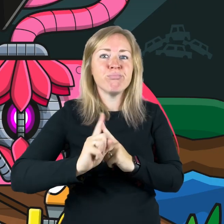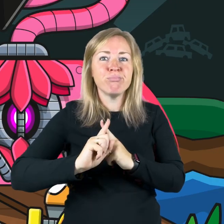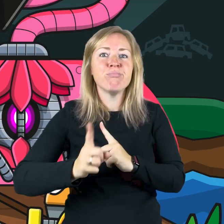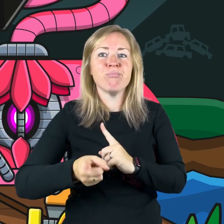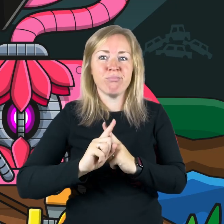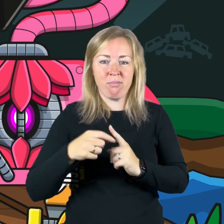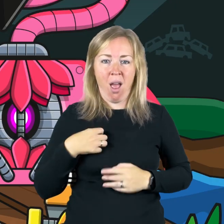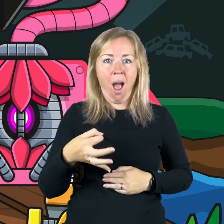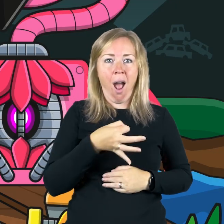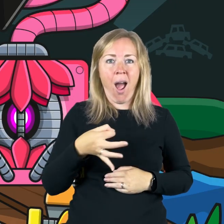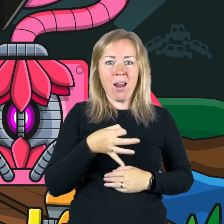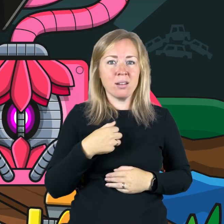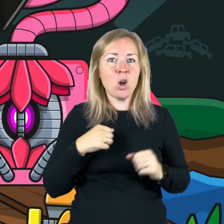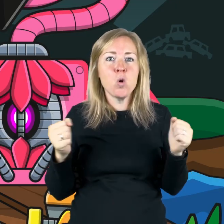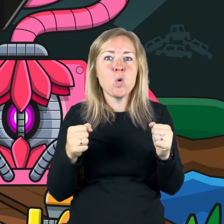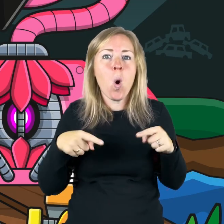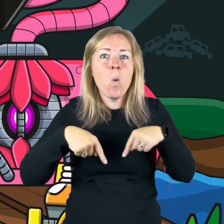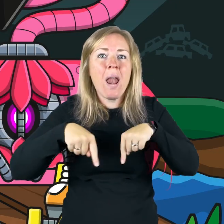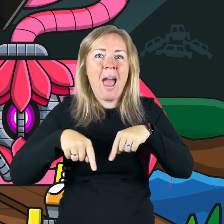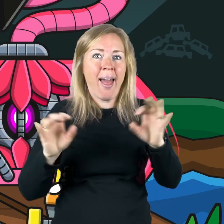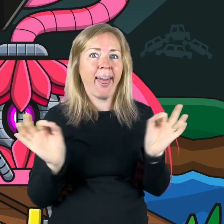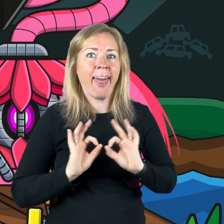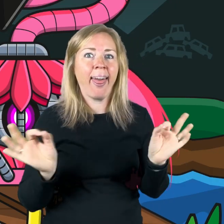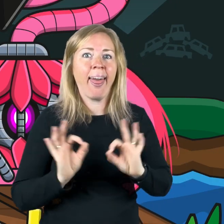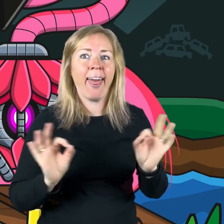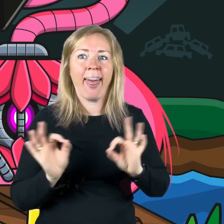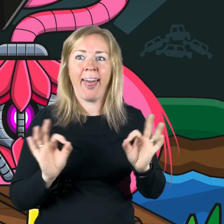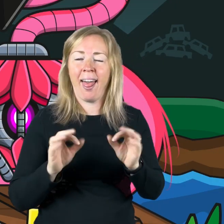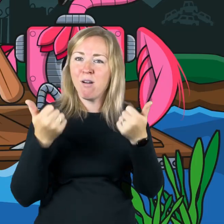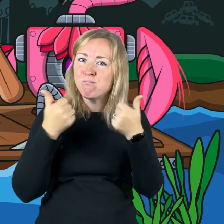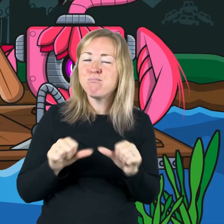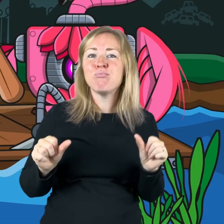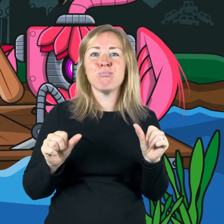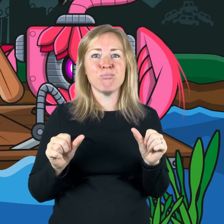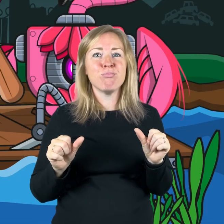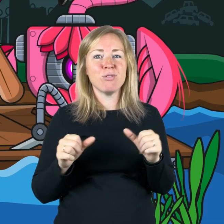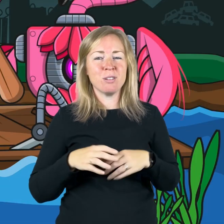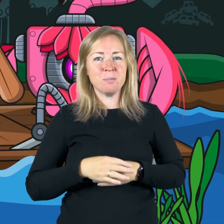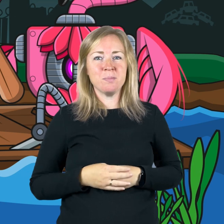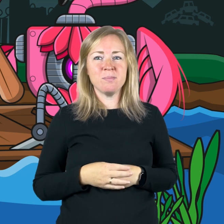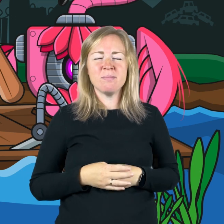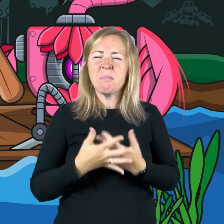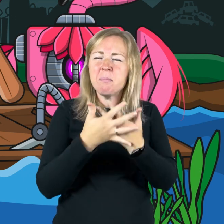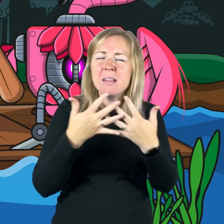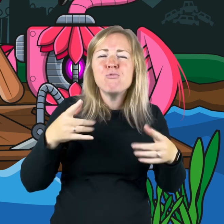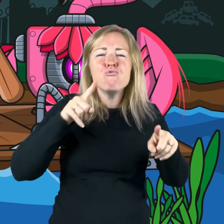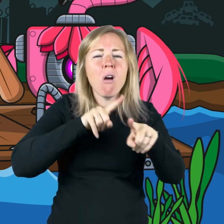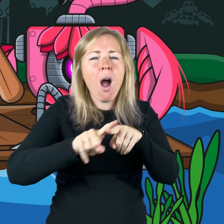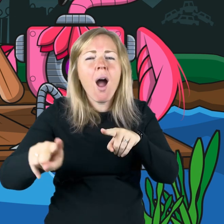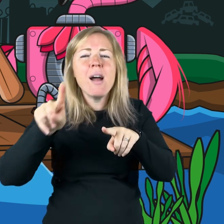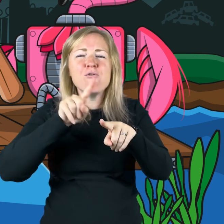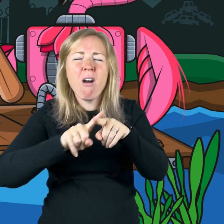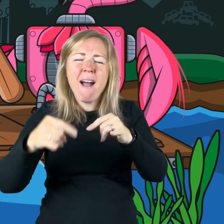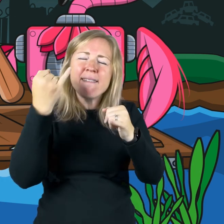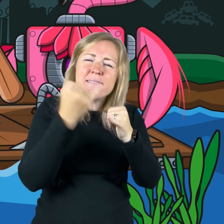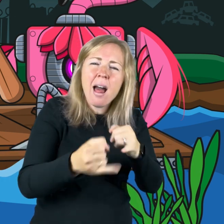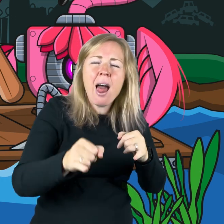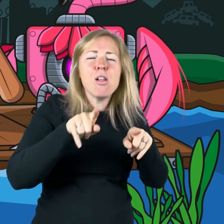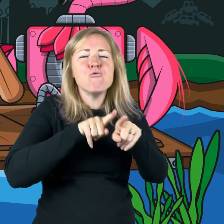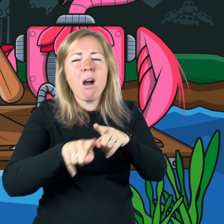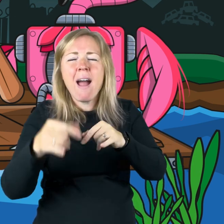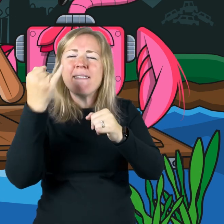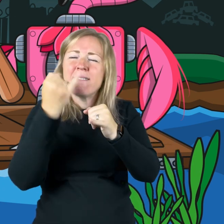my island without getting cold legs. After many tries and a few